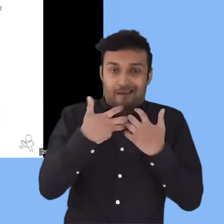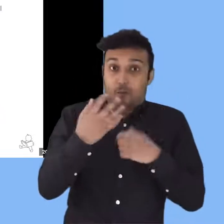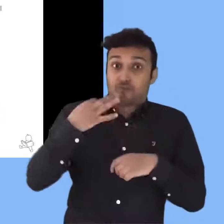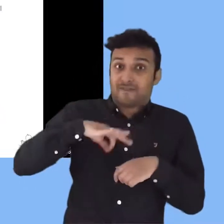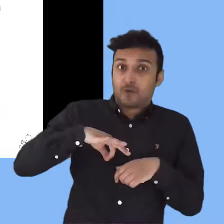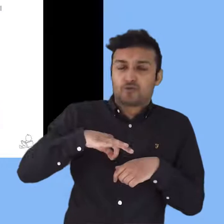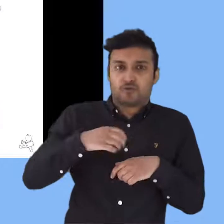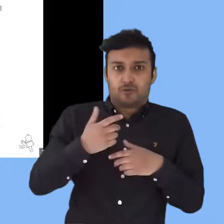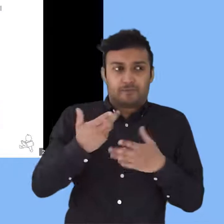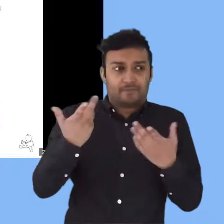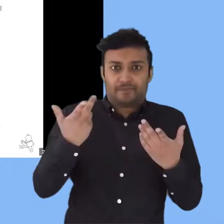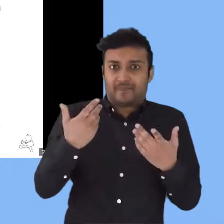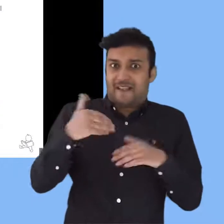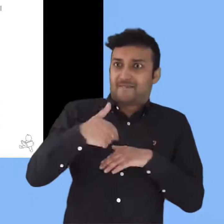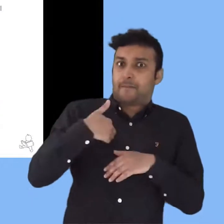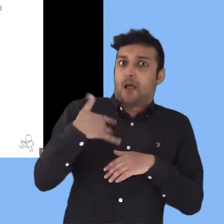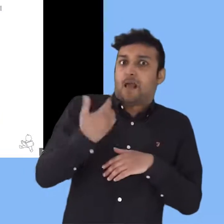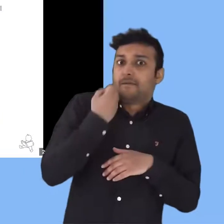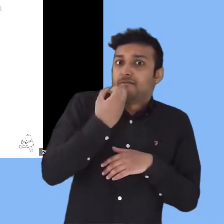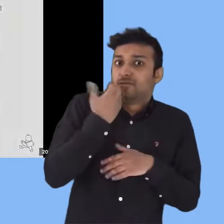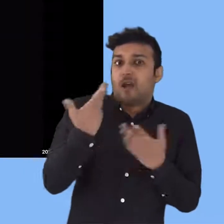you to reflect on in your own time.